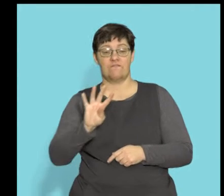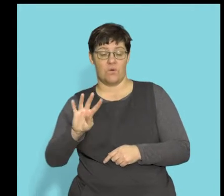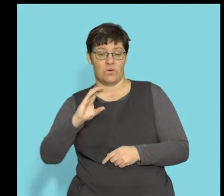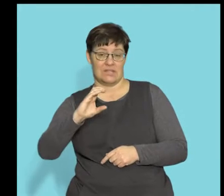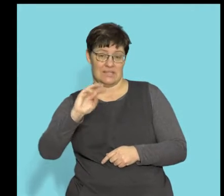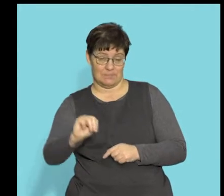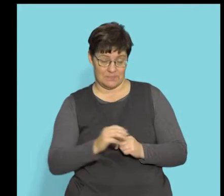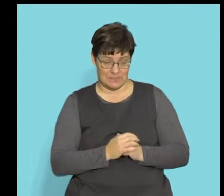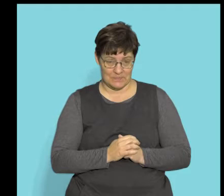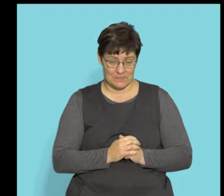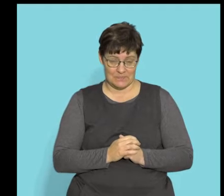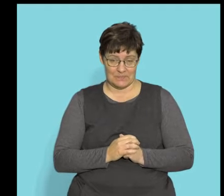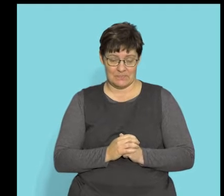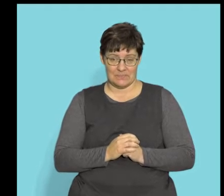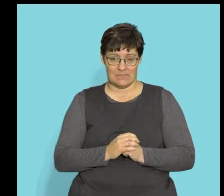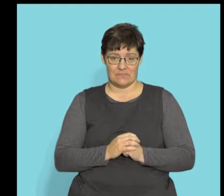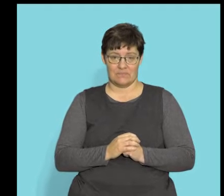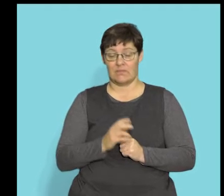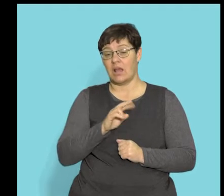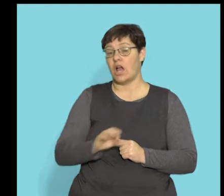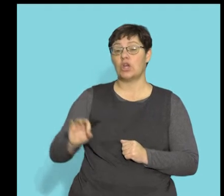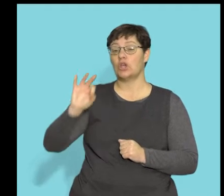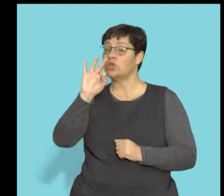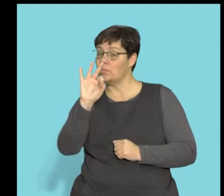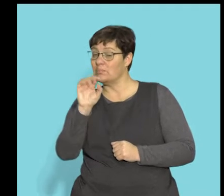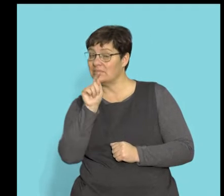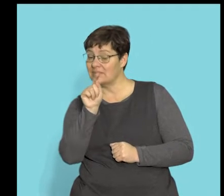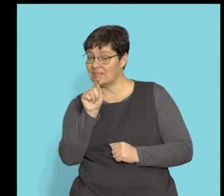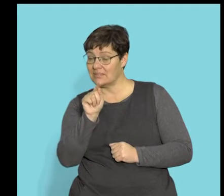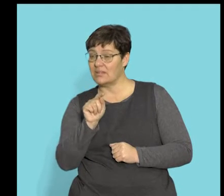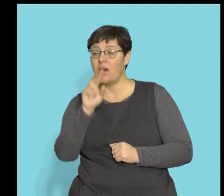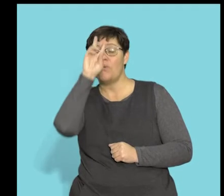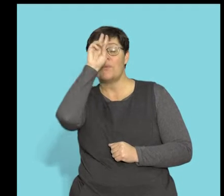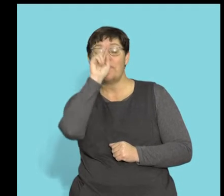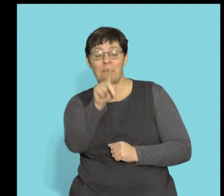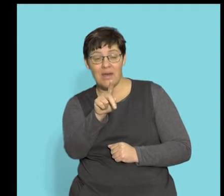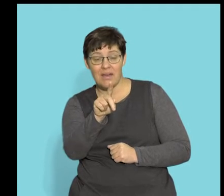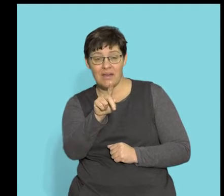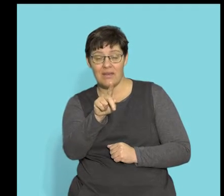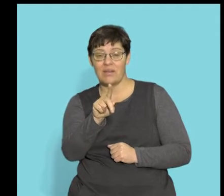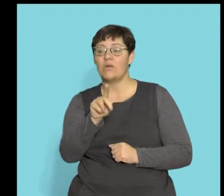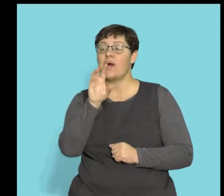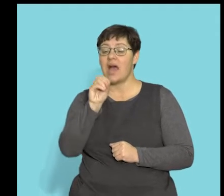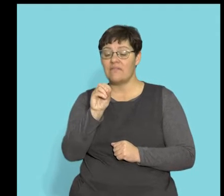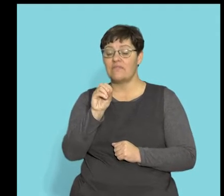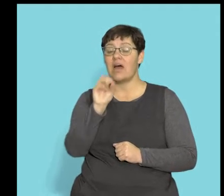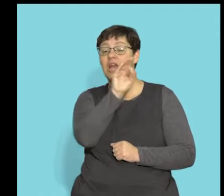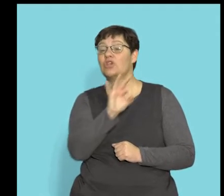me 144 centimeters cubed. Please take note that I